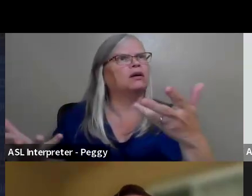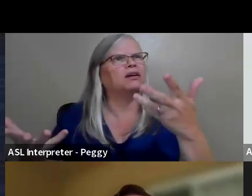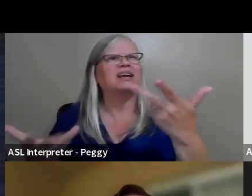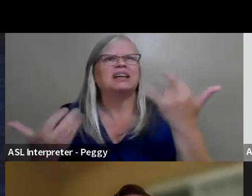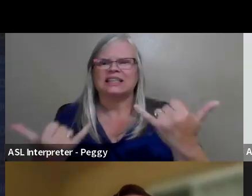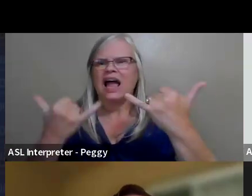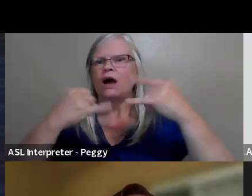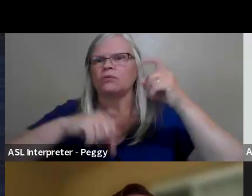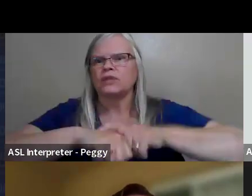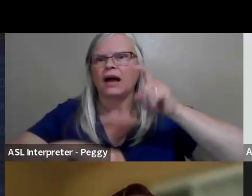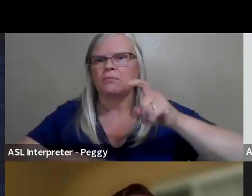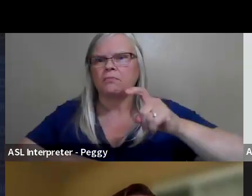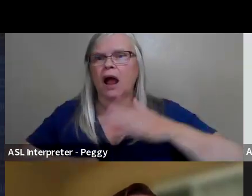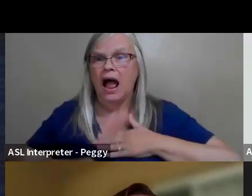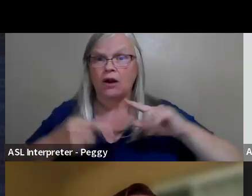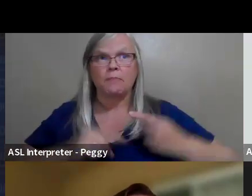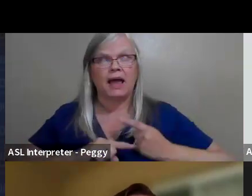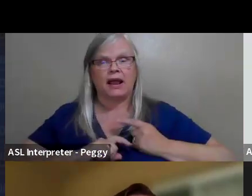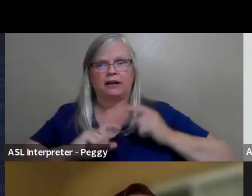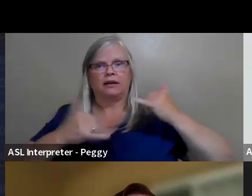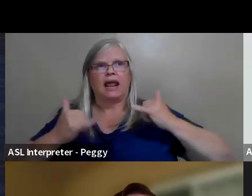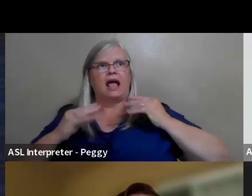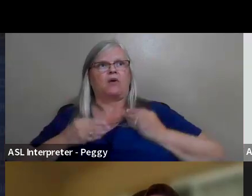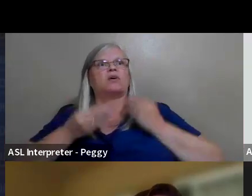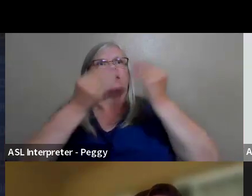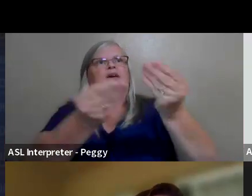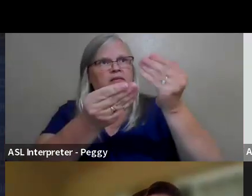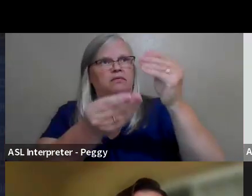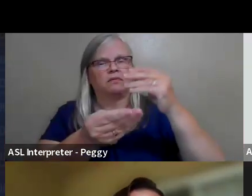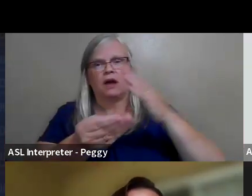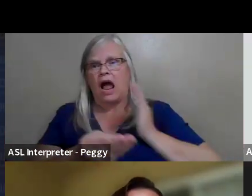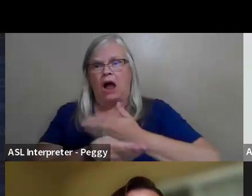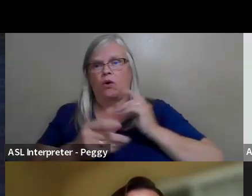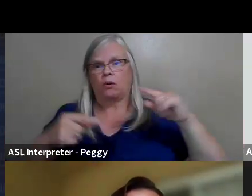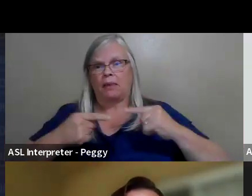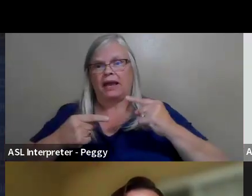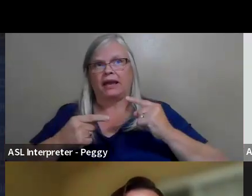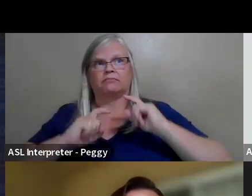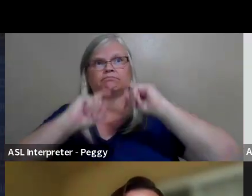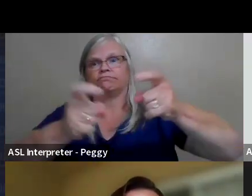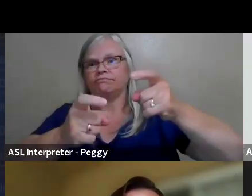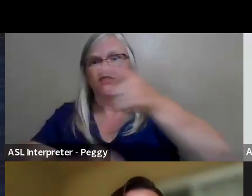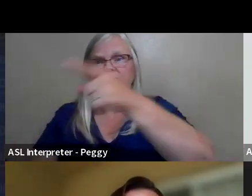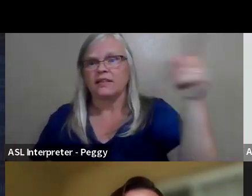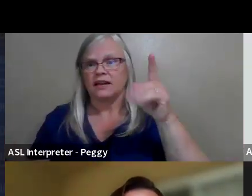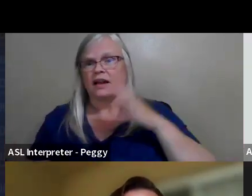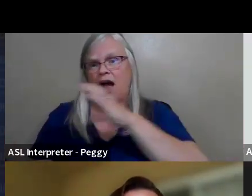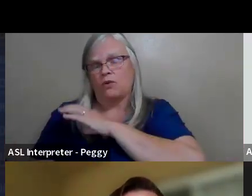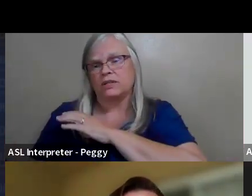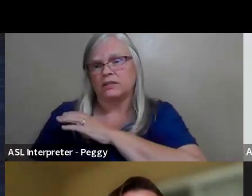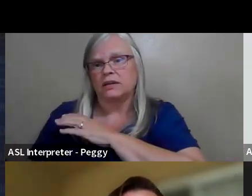make our pain their pain, by opening up these cases and by pointing out to